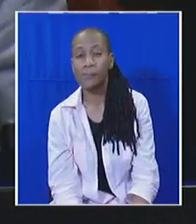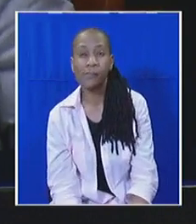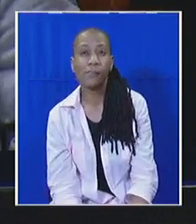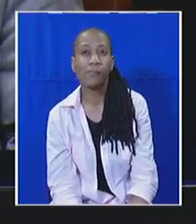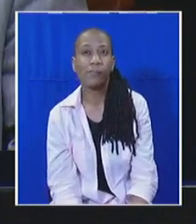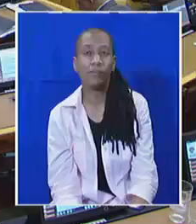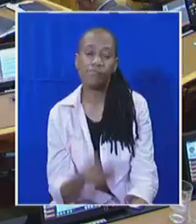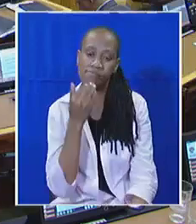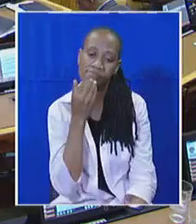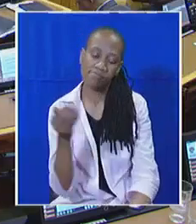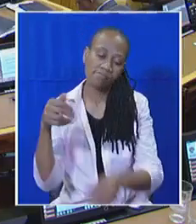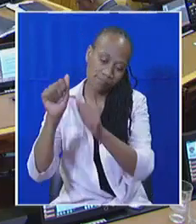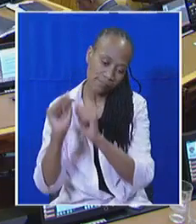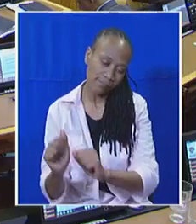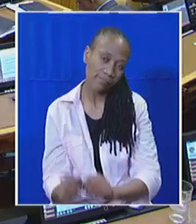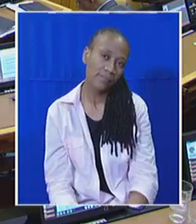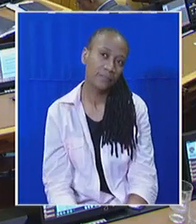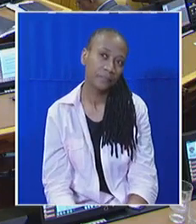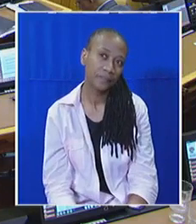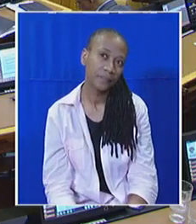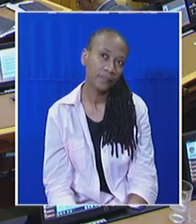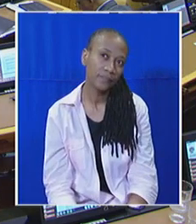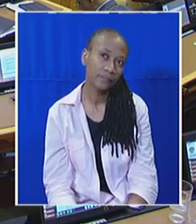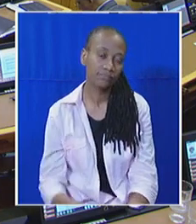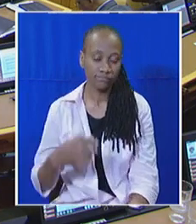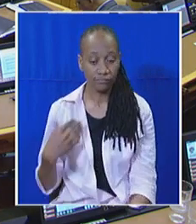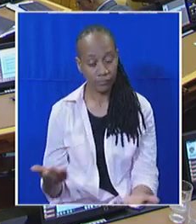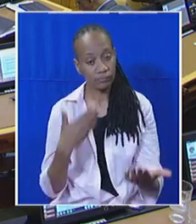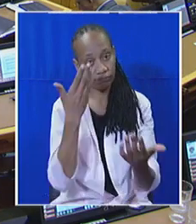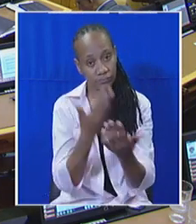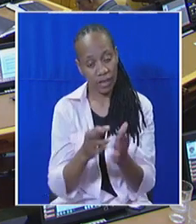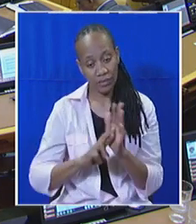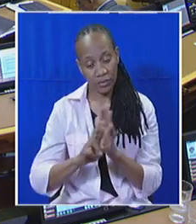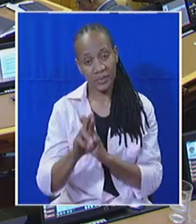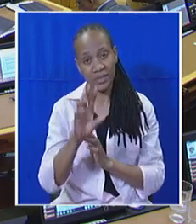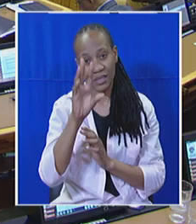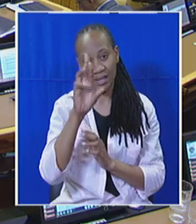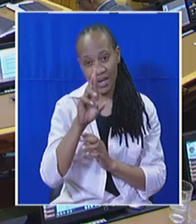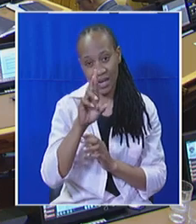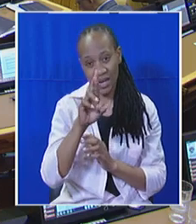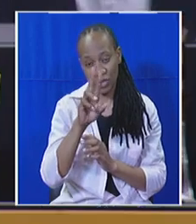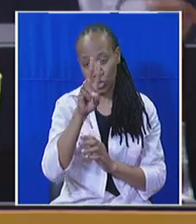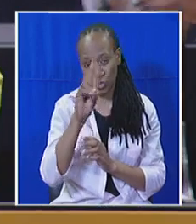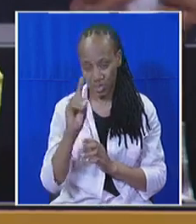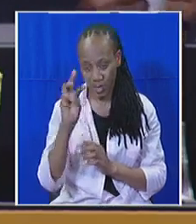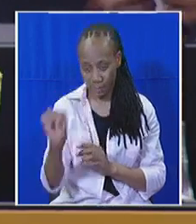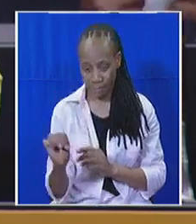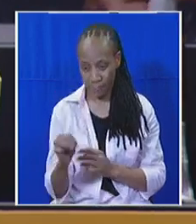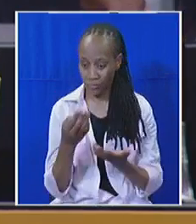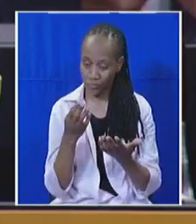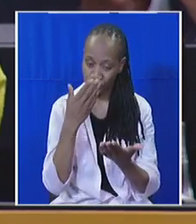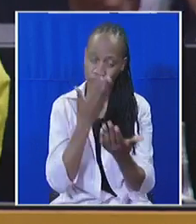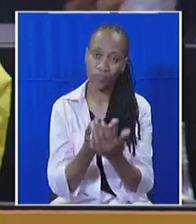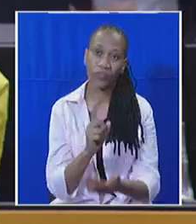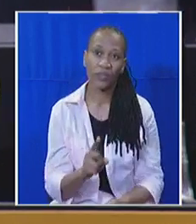Thank you, Honourable Chair. I move without notice on behalf of United Democratic Movement that the House notes that